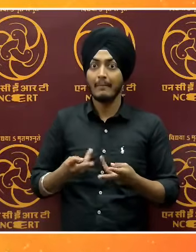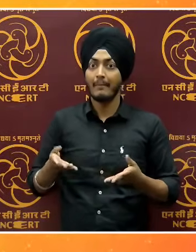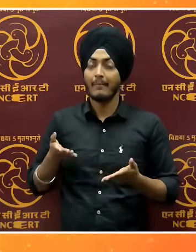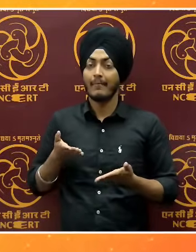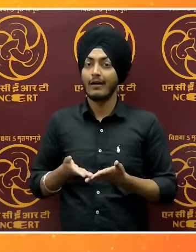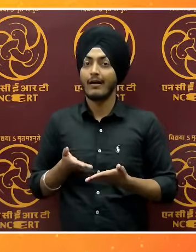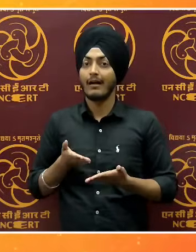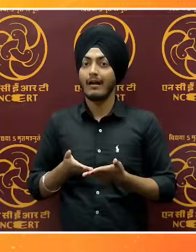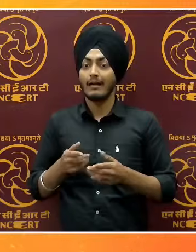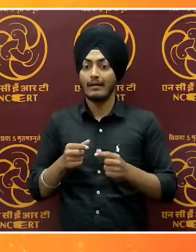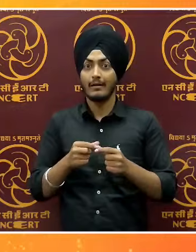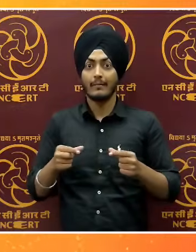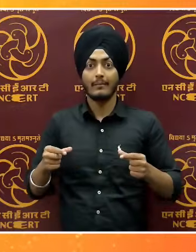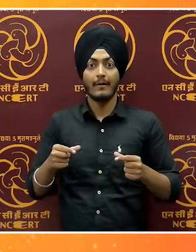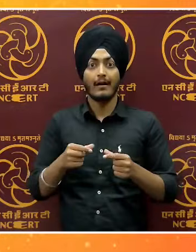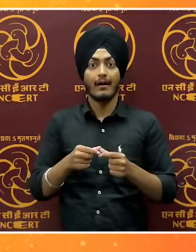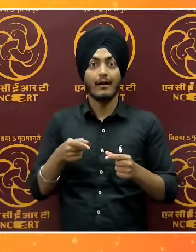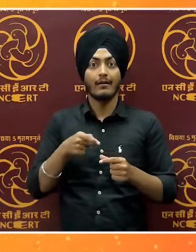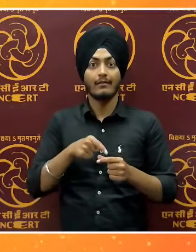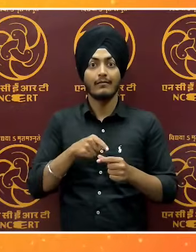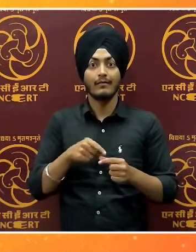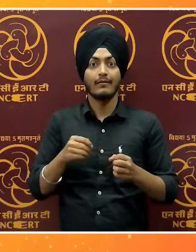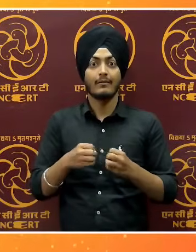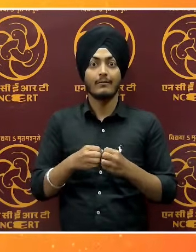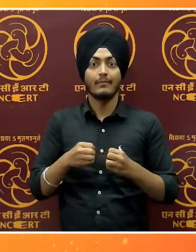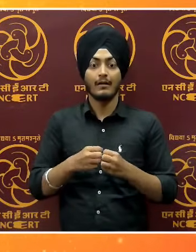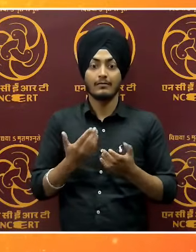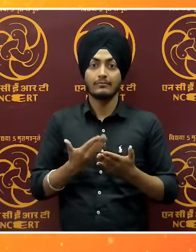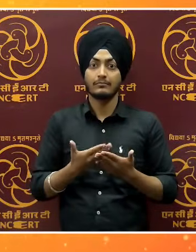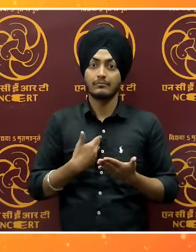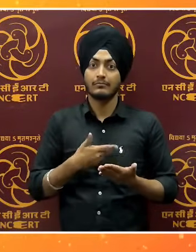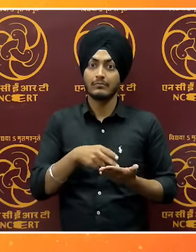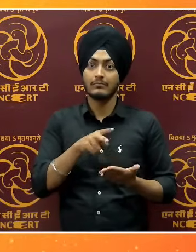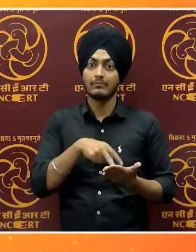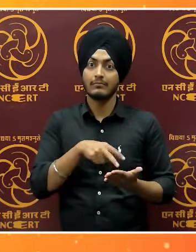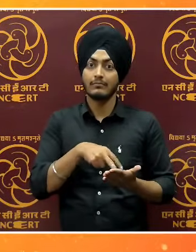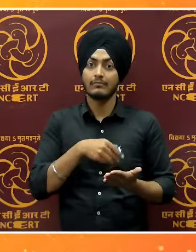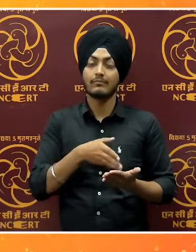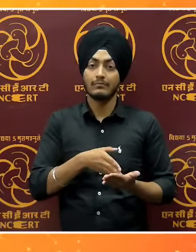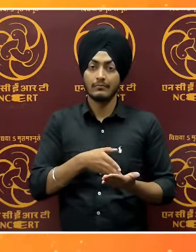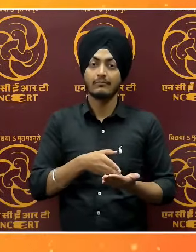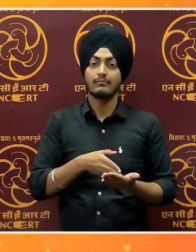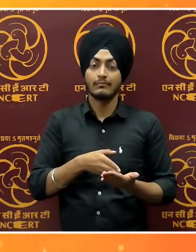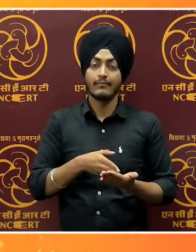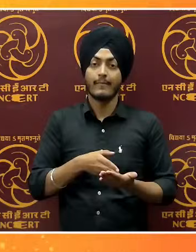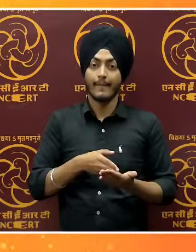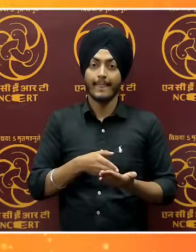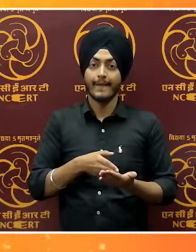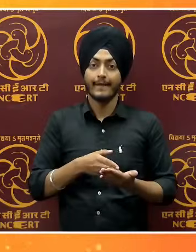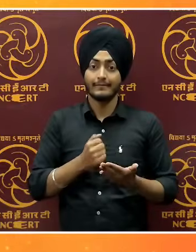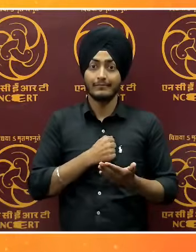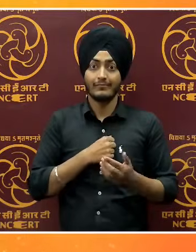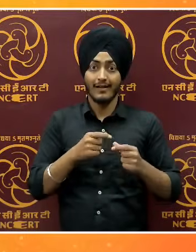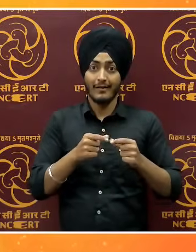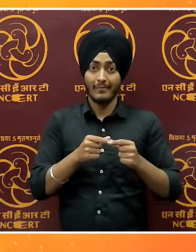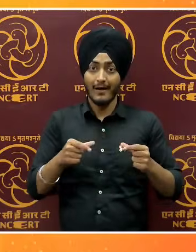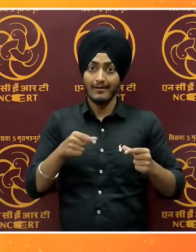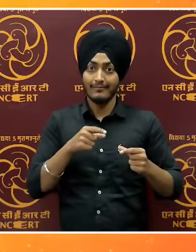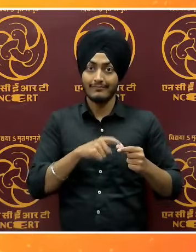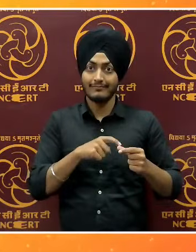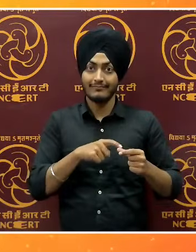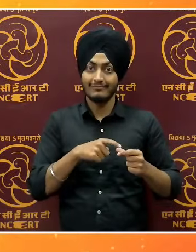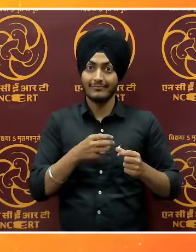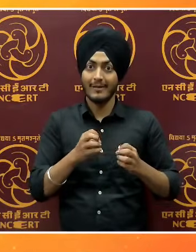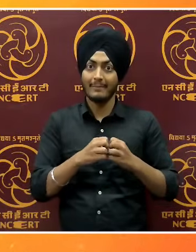a bar magnet that we have studied thoroughly? Yes. The bar magnetic field that we